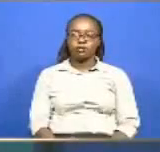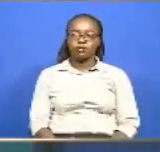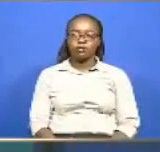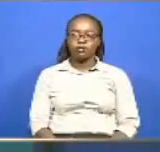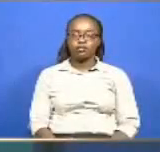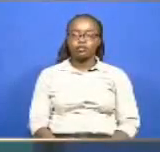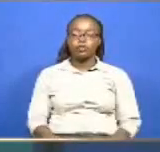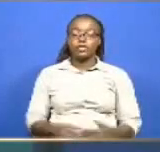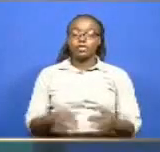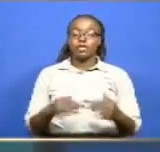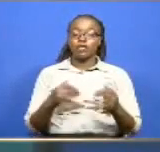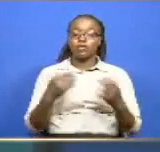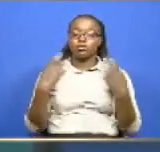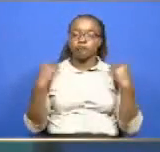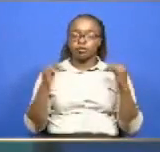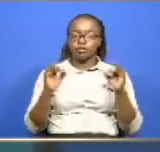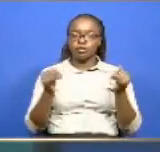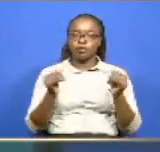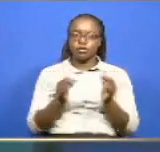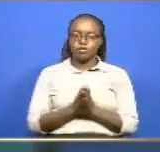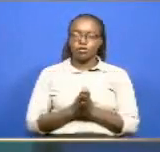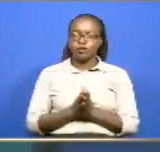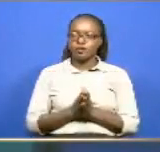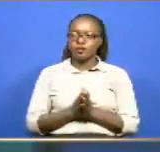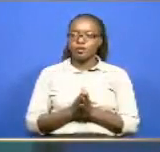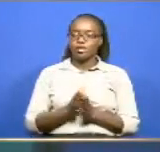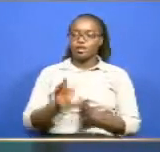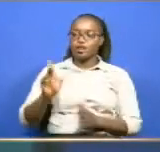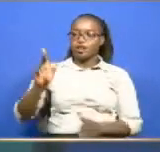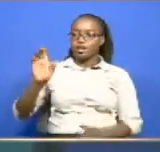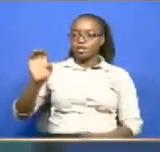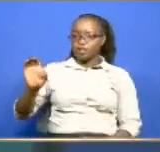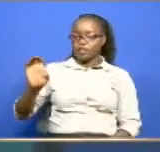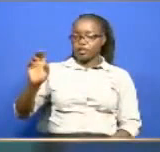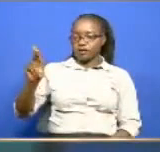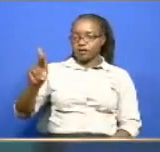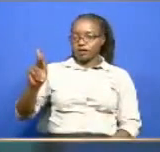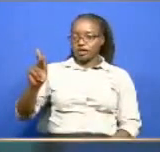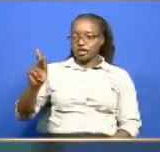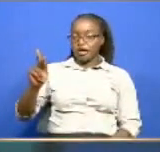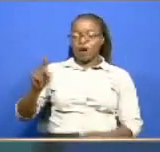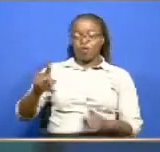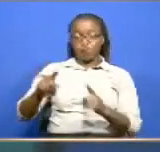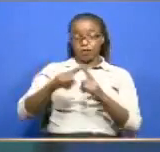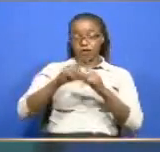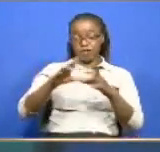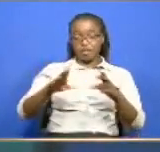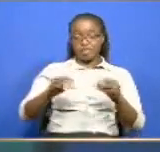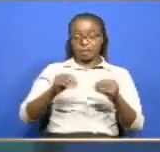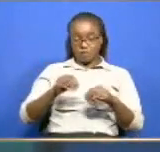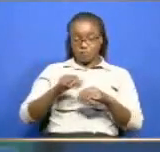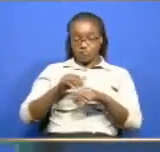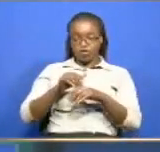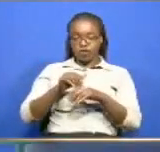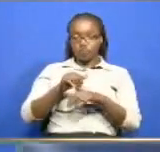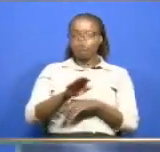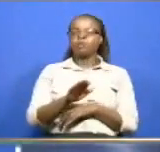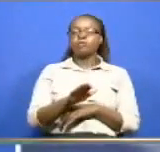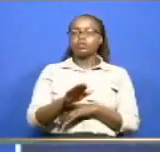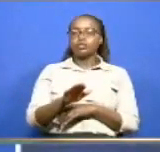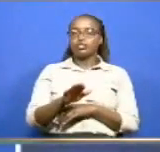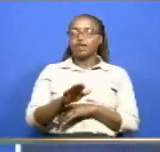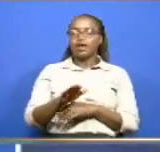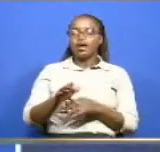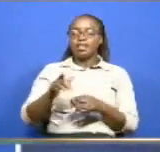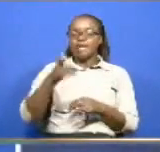In the sports news, world record holder Eliud Kipchoge has positively accepted defeat after finishing this year's London Marathon